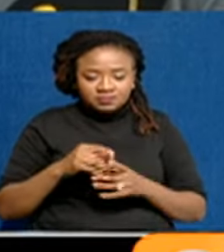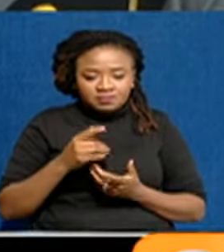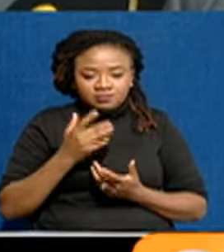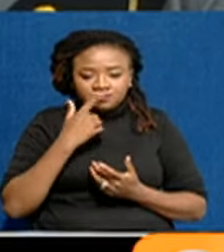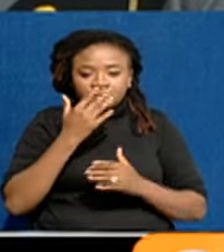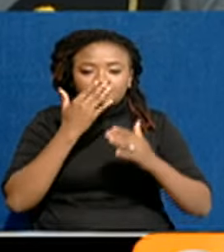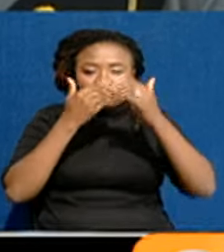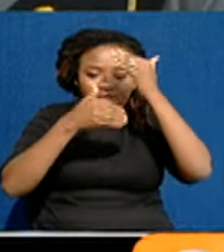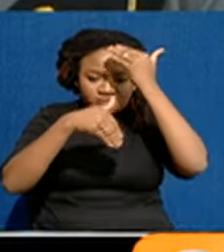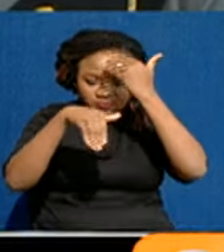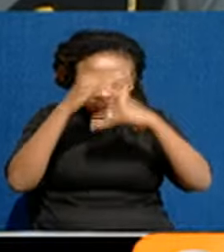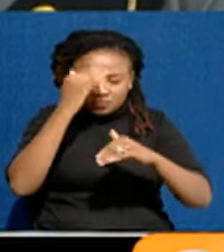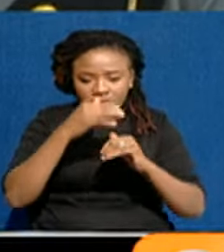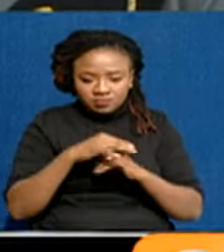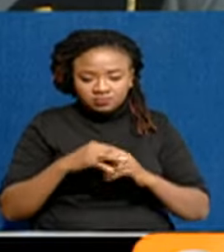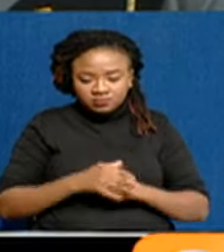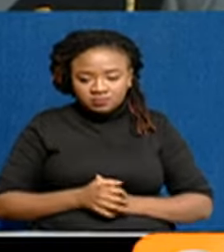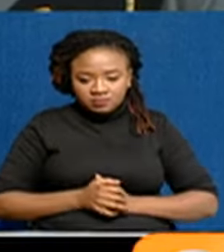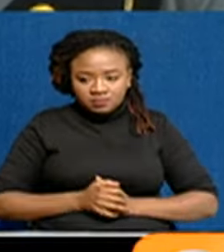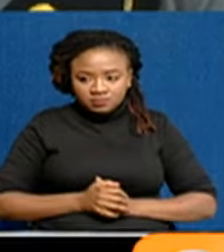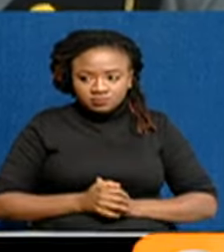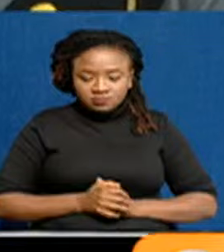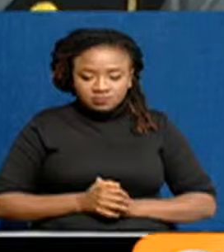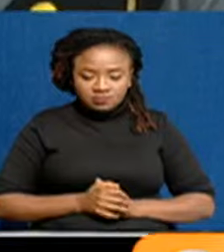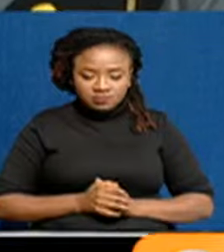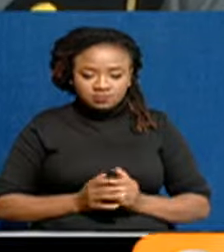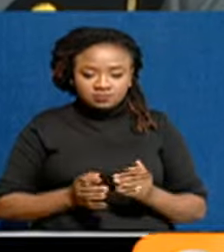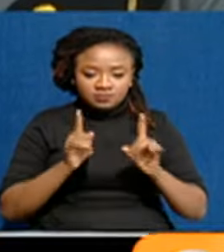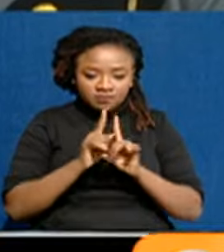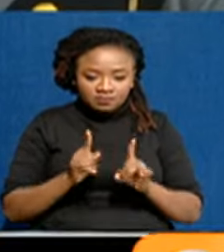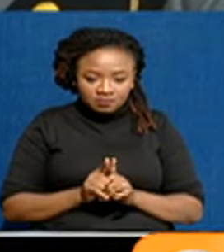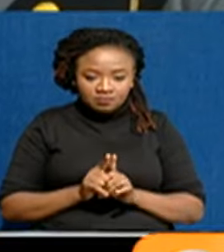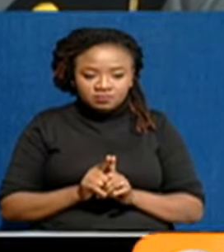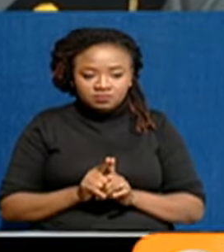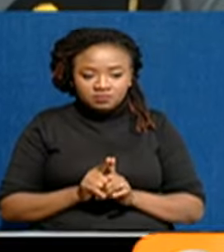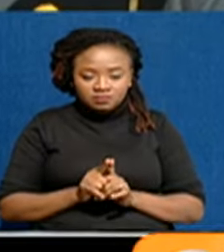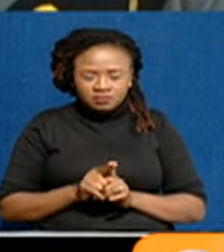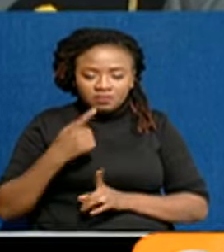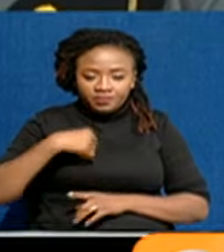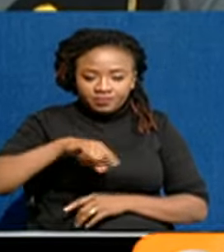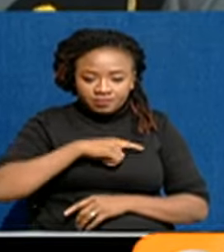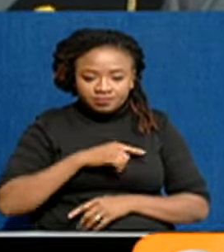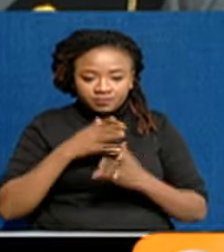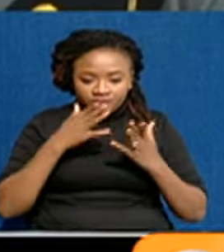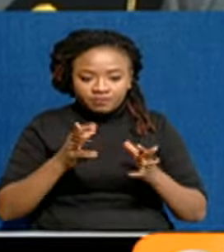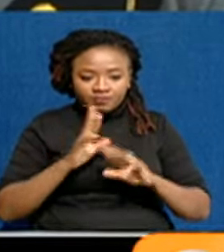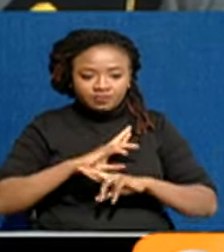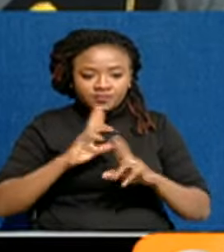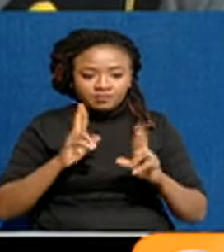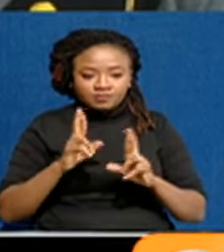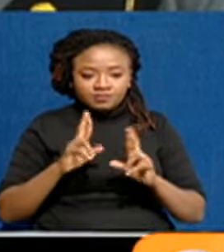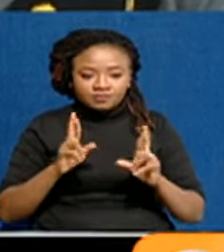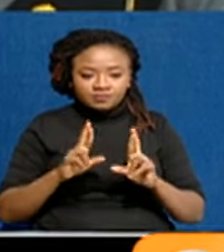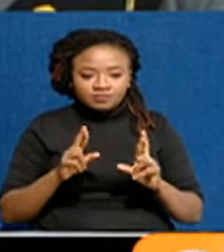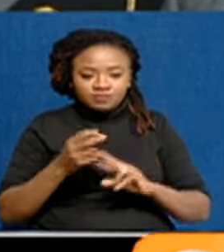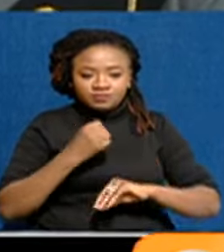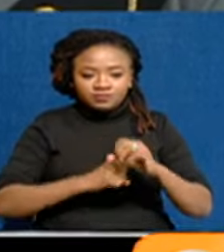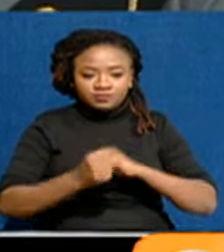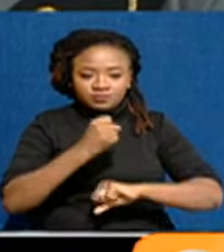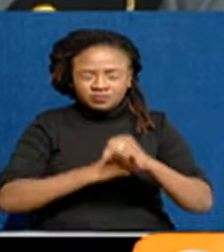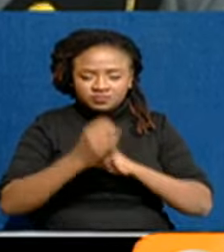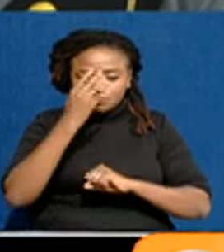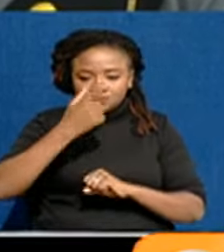need to professionalize the whole aspect of disaster management. And despite that, we are actually on it, because we have actually deployed